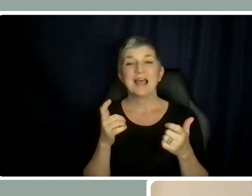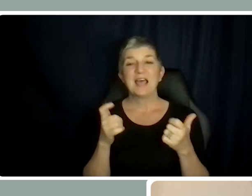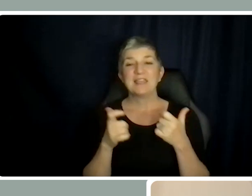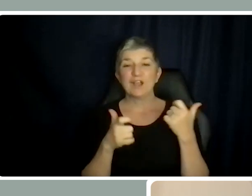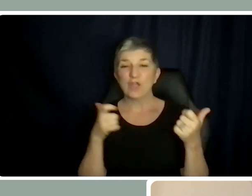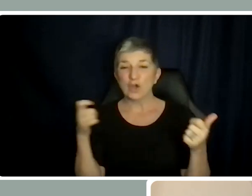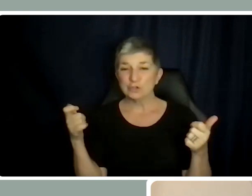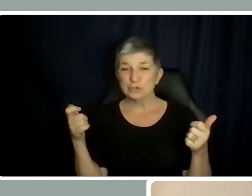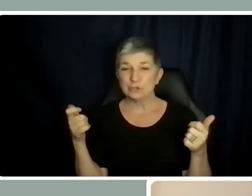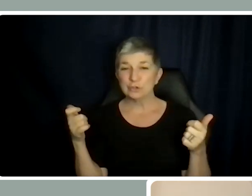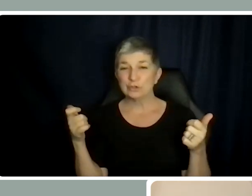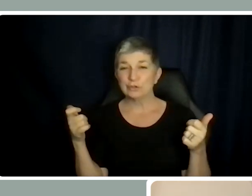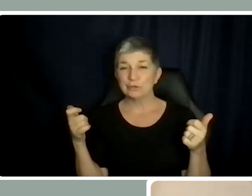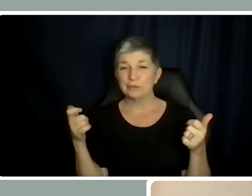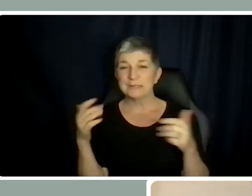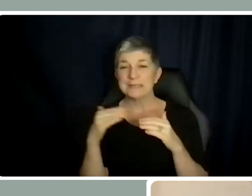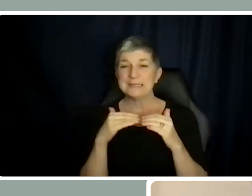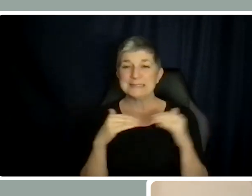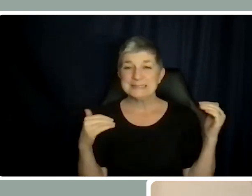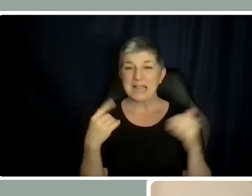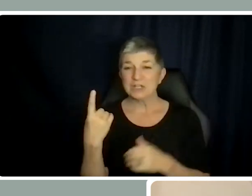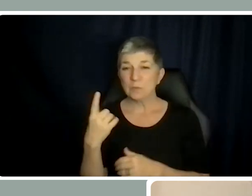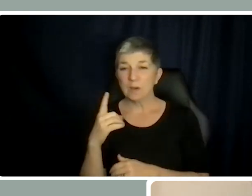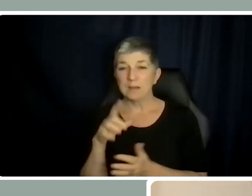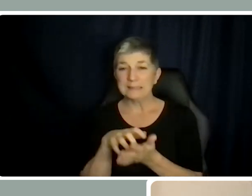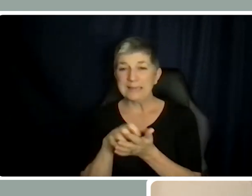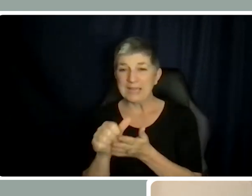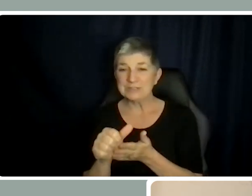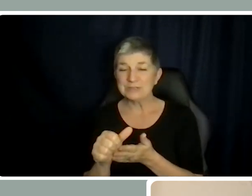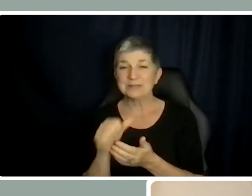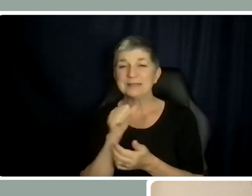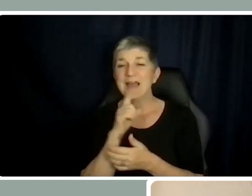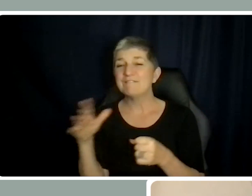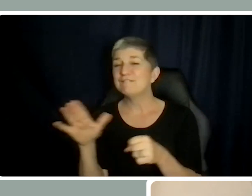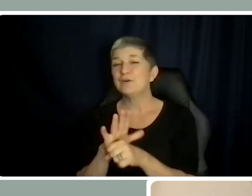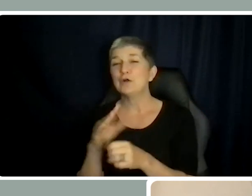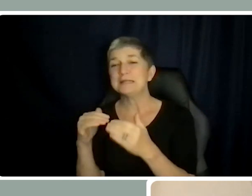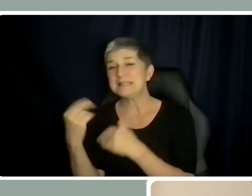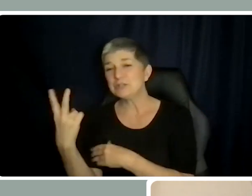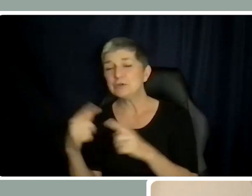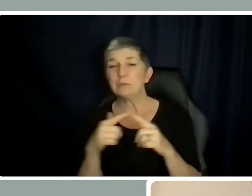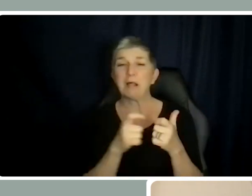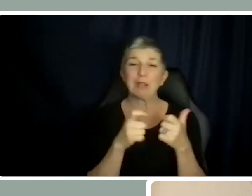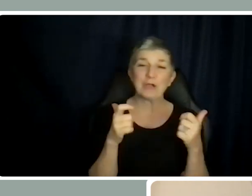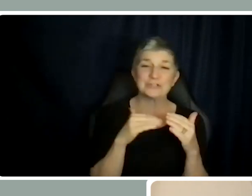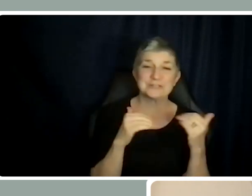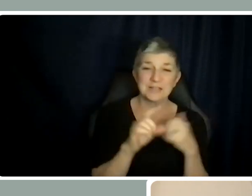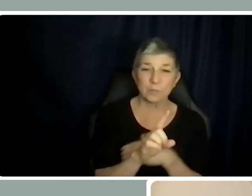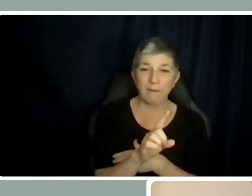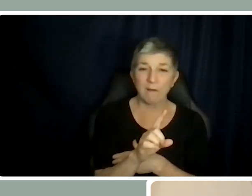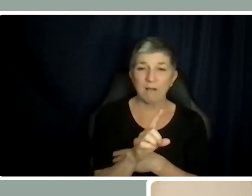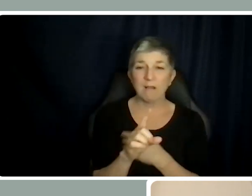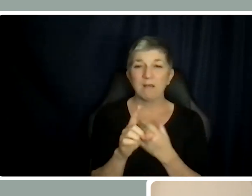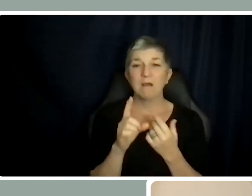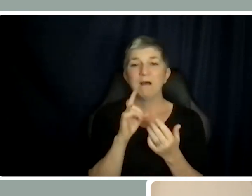bigger stage 1 cancers that are not quite stage 2, but are bigger stage 1. And